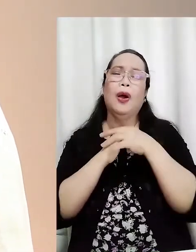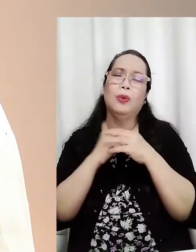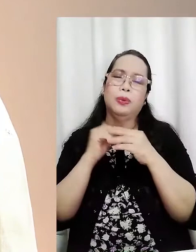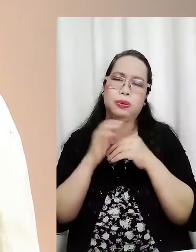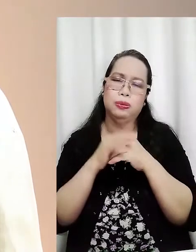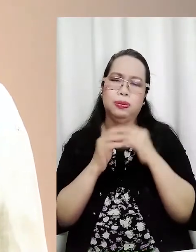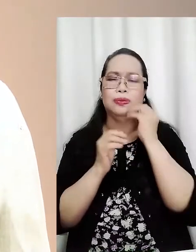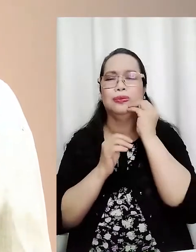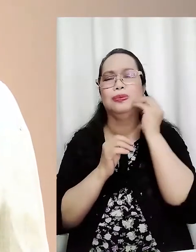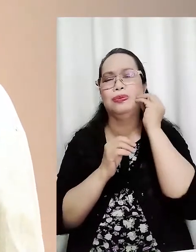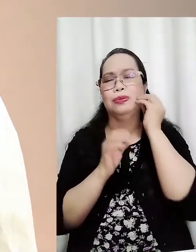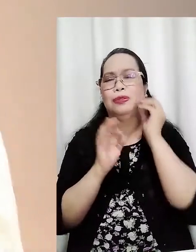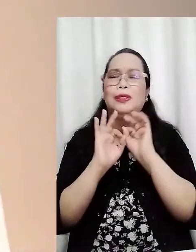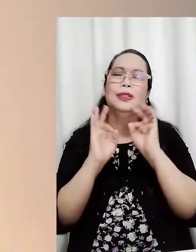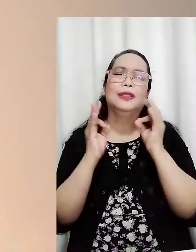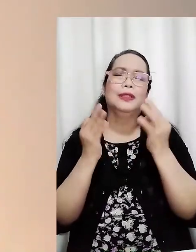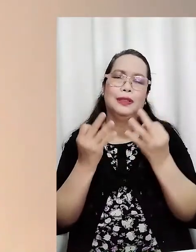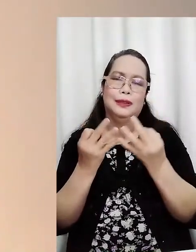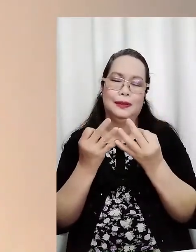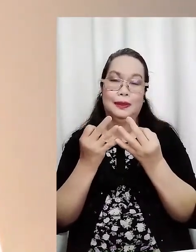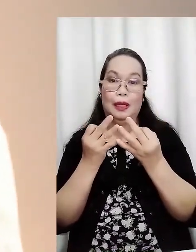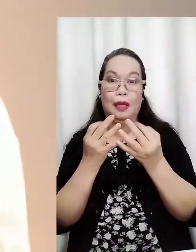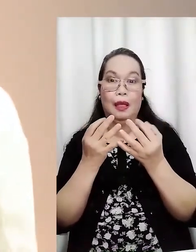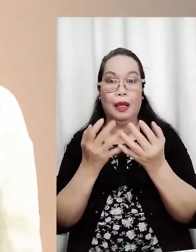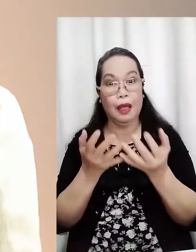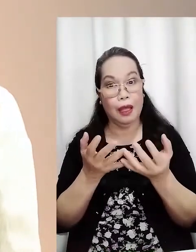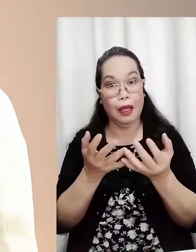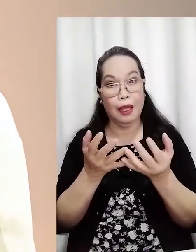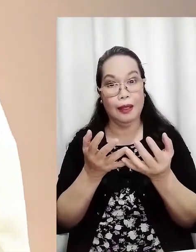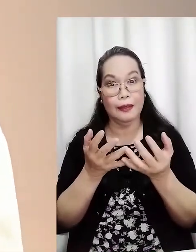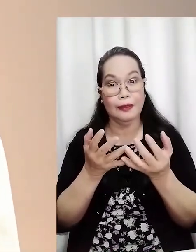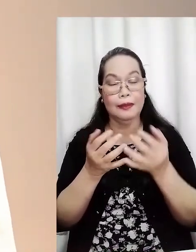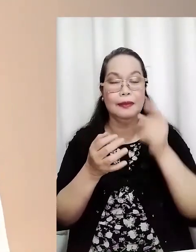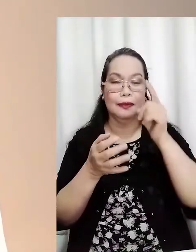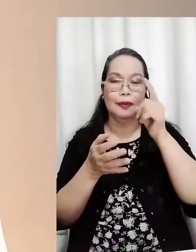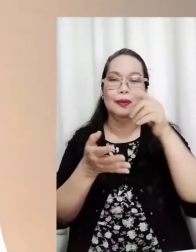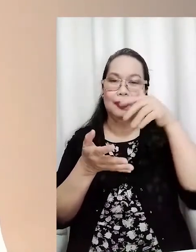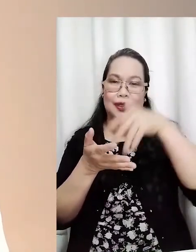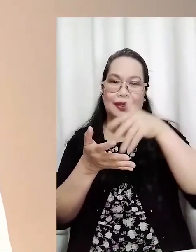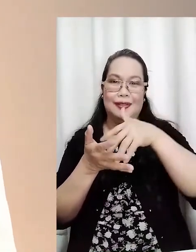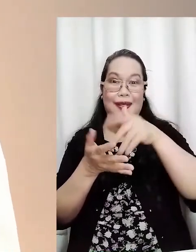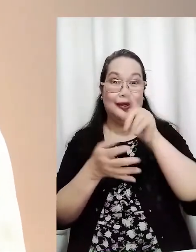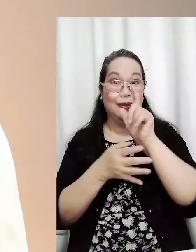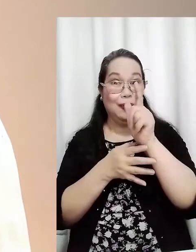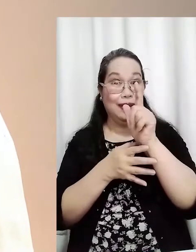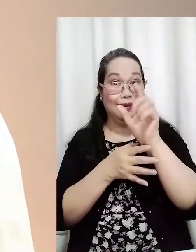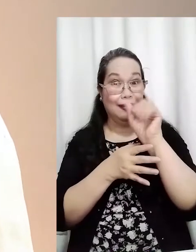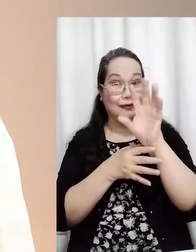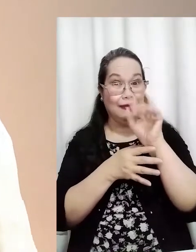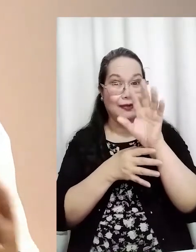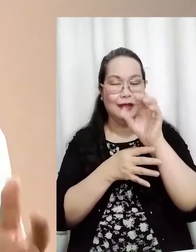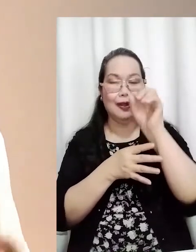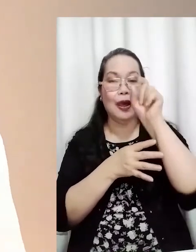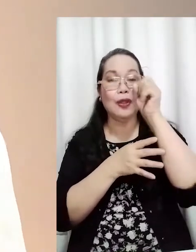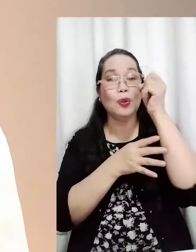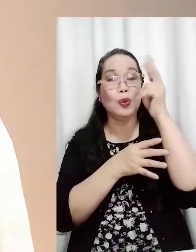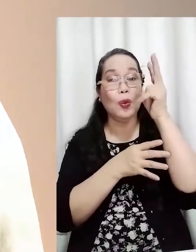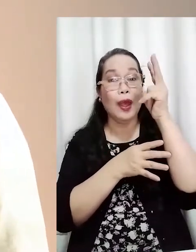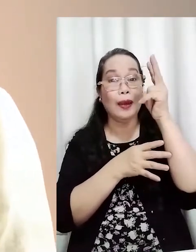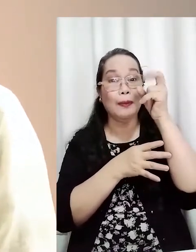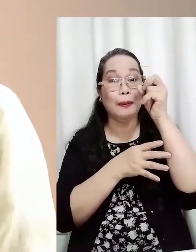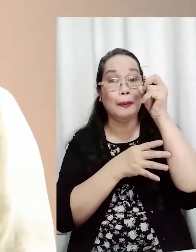At ayon din po sa isang study na ginawa noong 2015, 12% of all